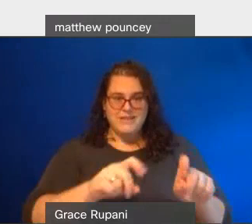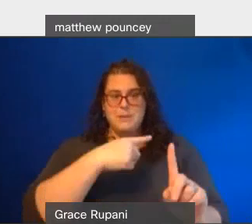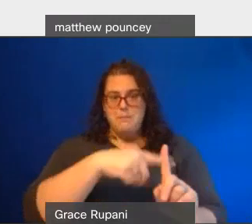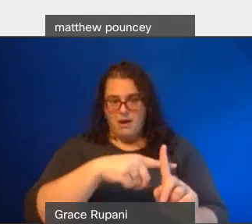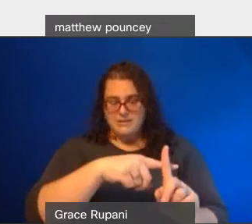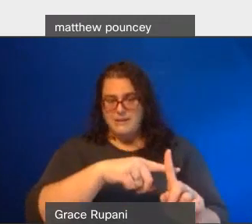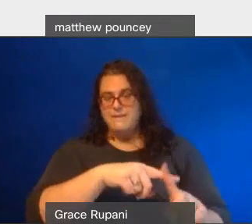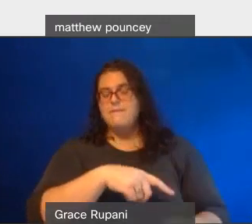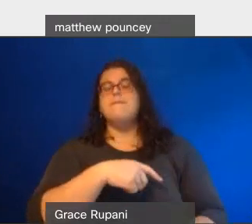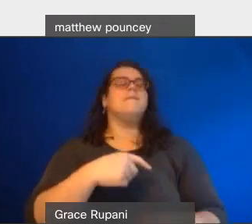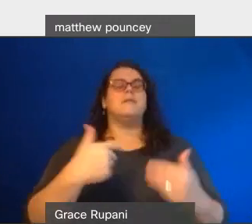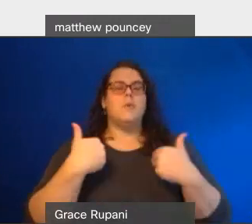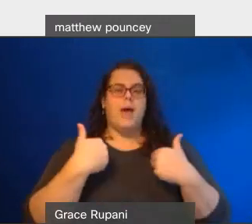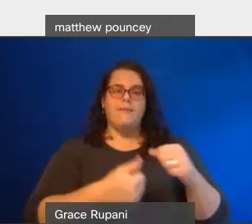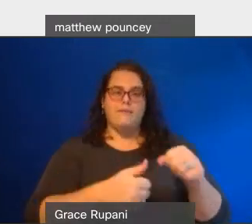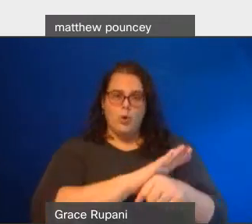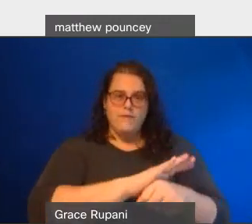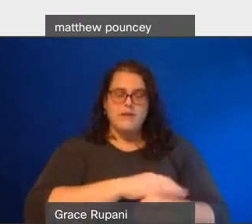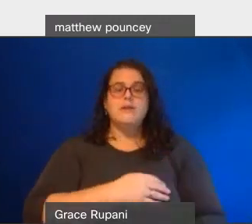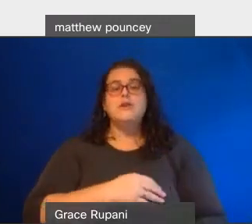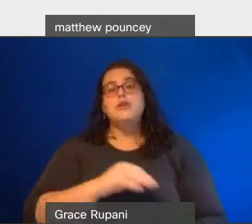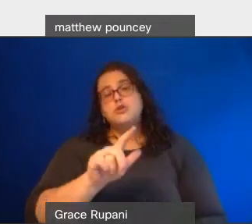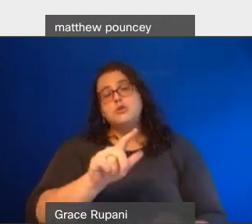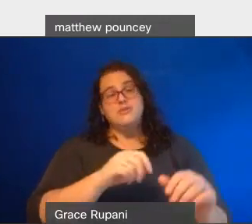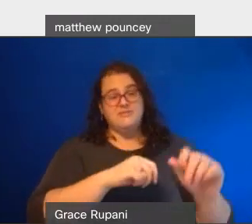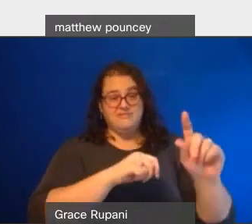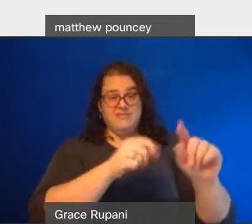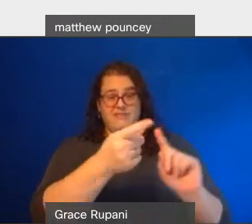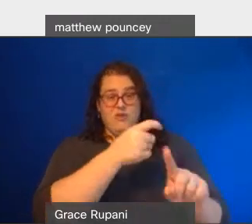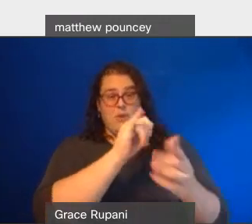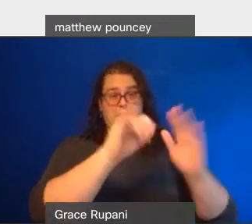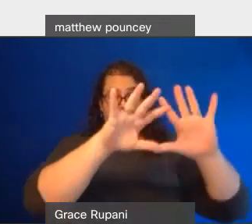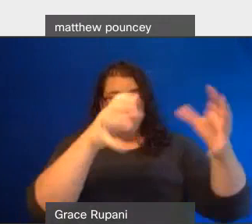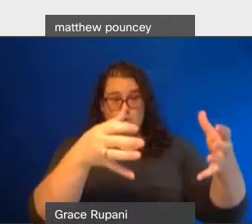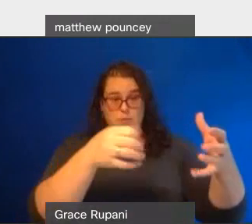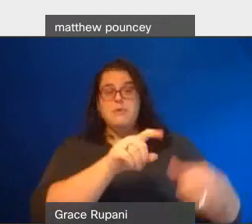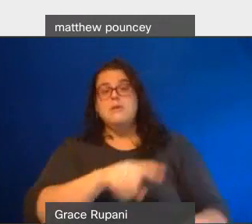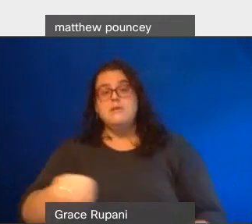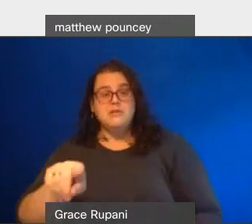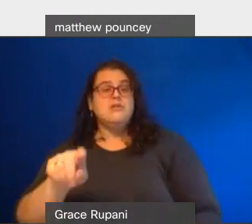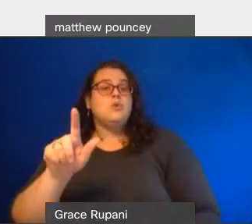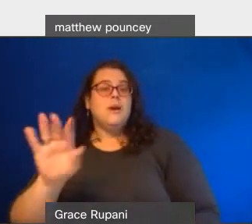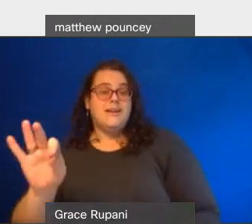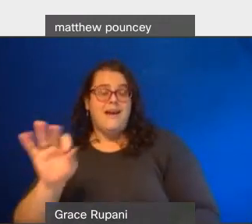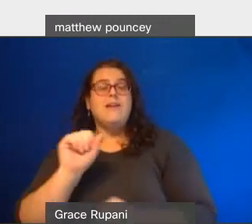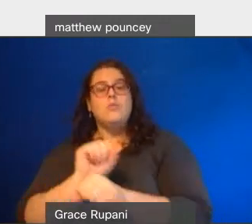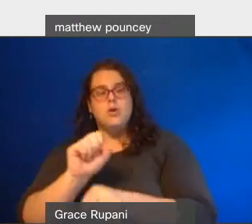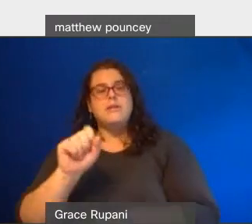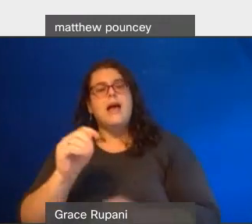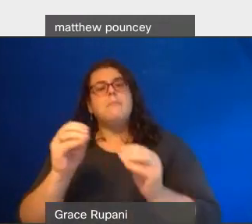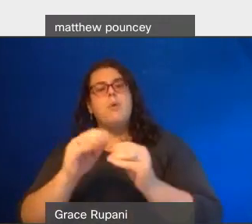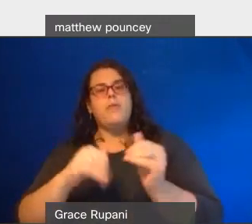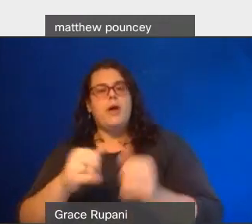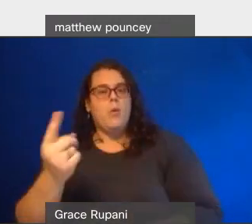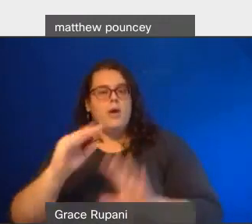29 of those who have worked at multiple providers, and we have a report of 9 deaths by